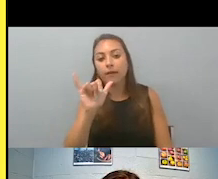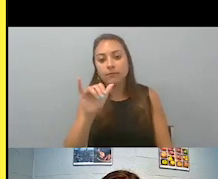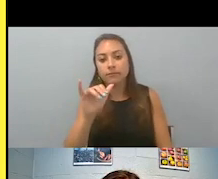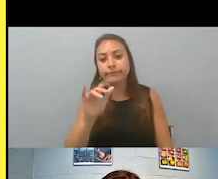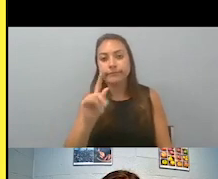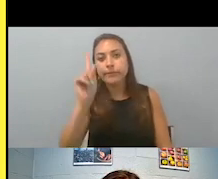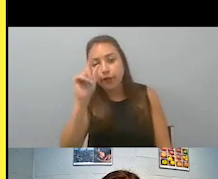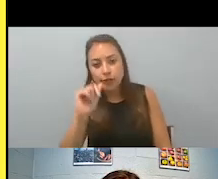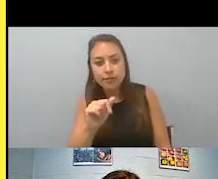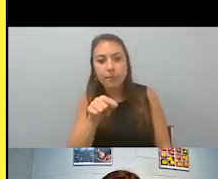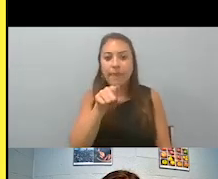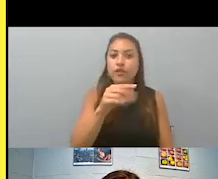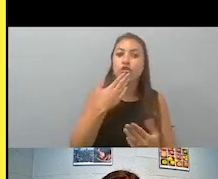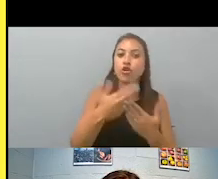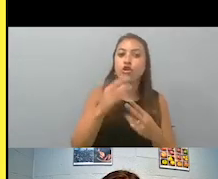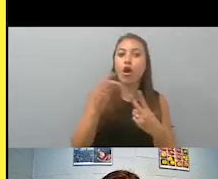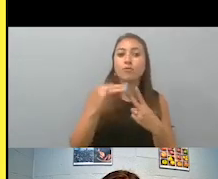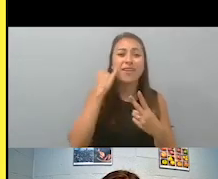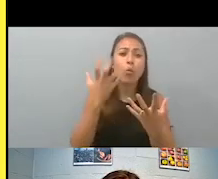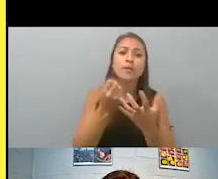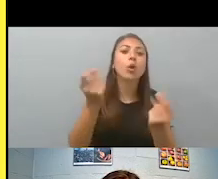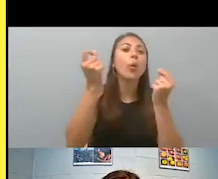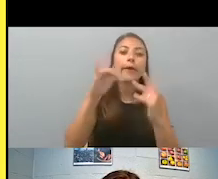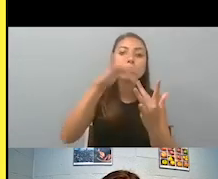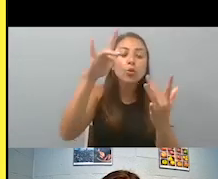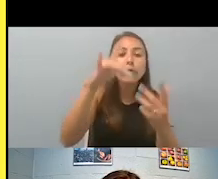way, the Ivy Room's a really good option to go down and grab something quick on the go.